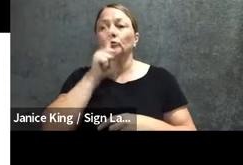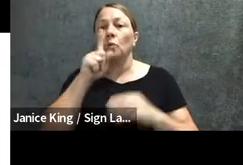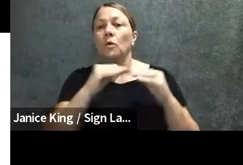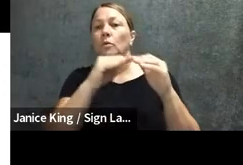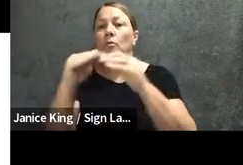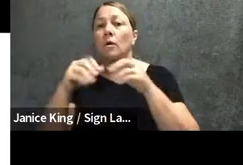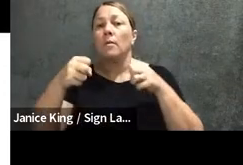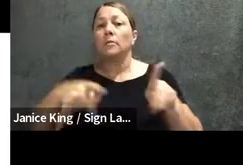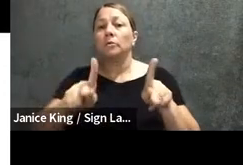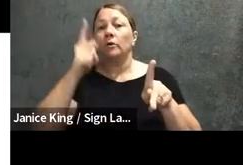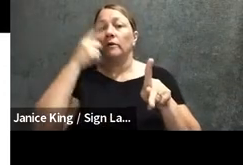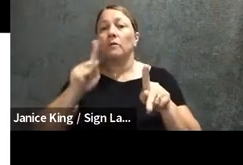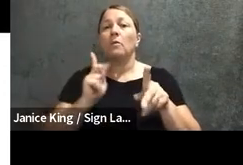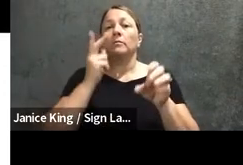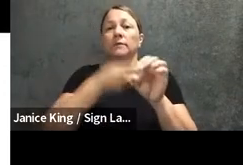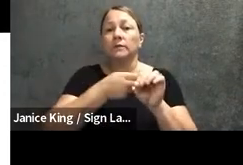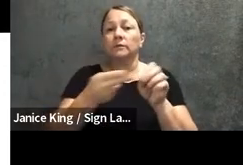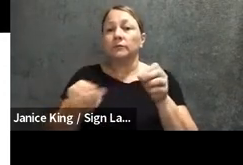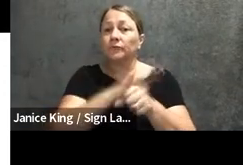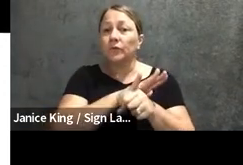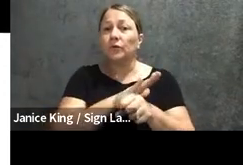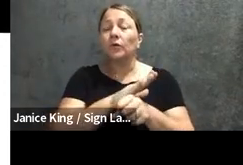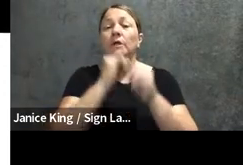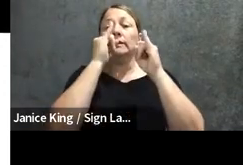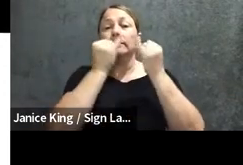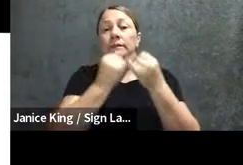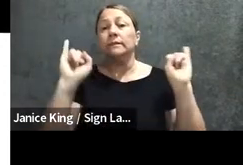living, and economic self-sufficiency.